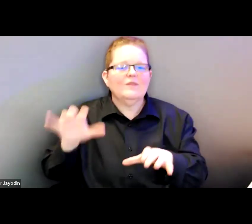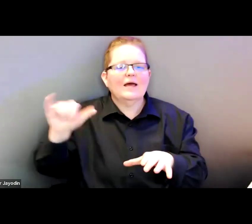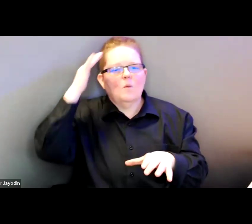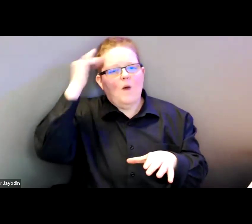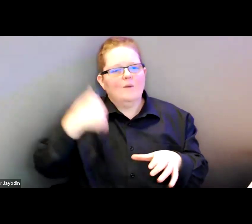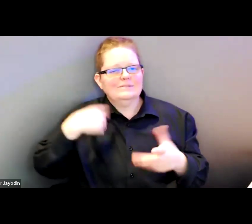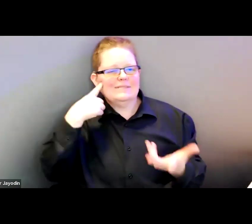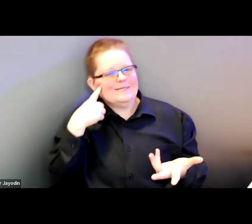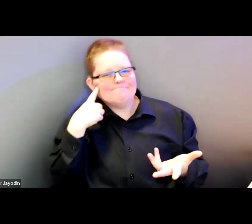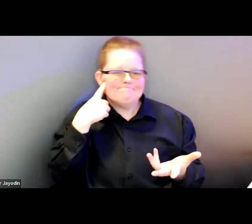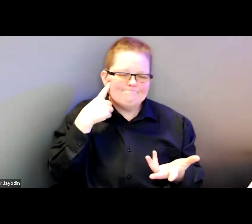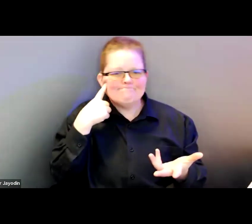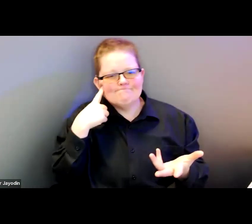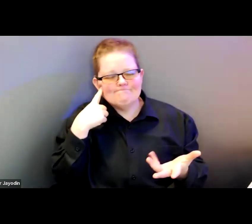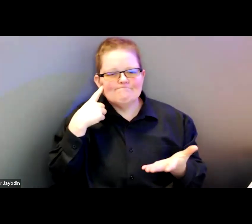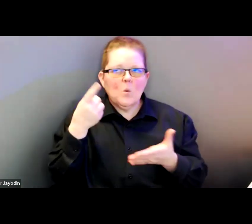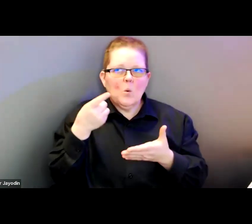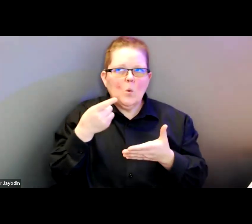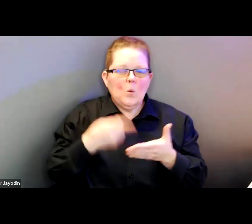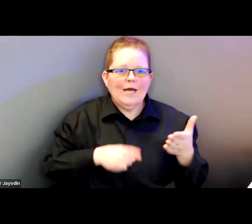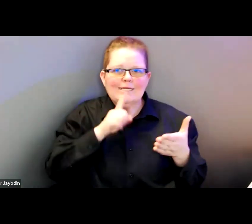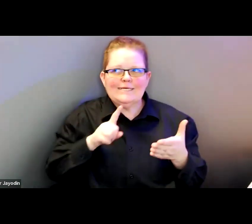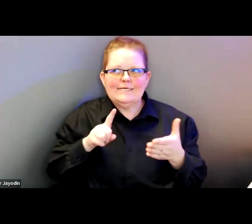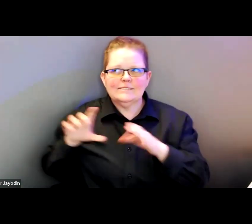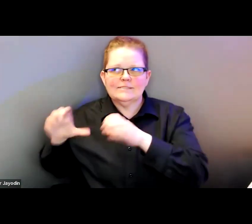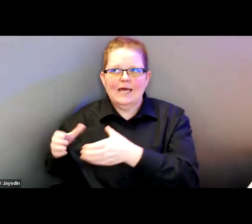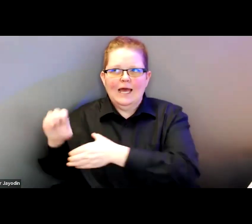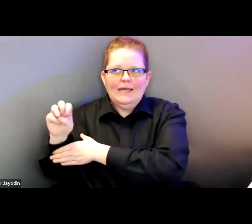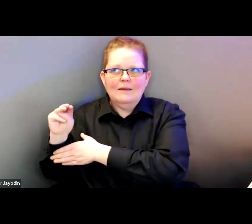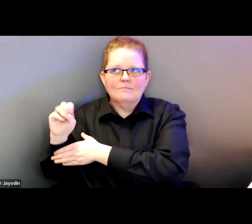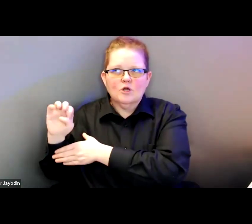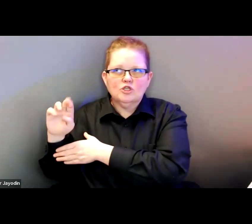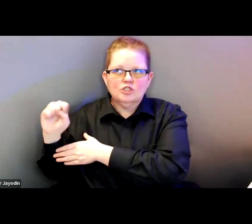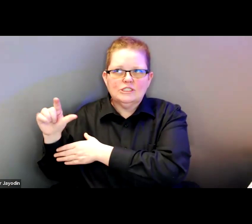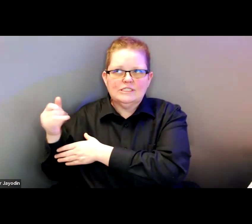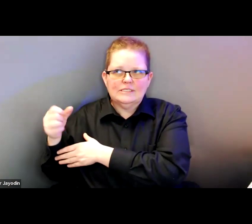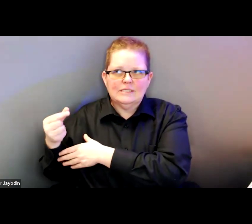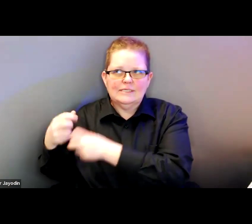like, one is like emerging issues. So if there's a thing we need to do right now, we do that right